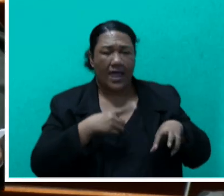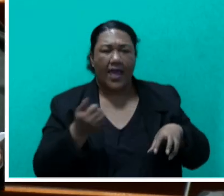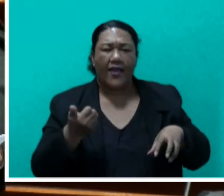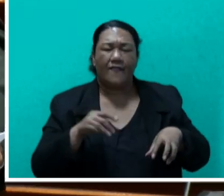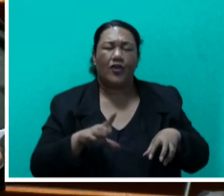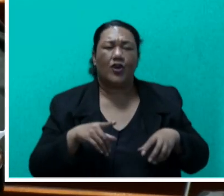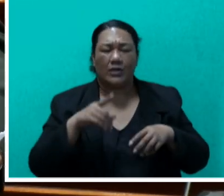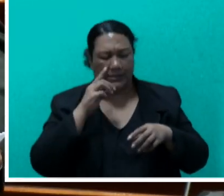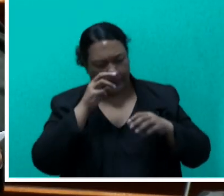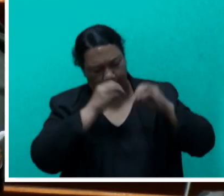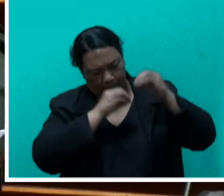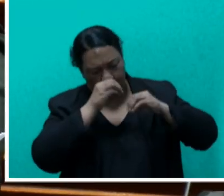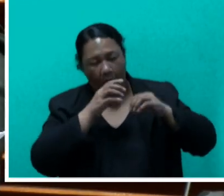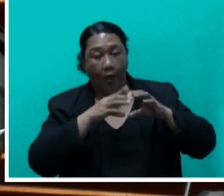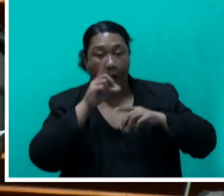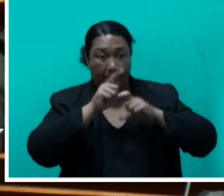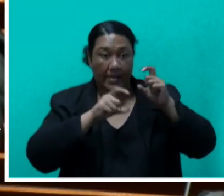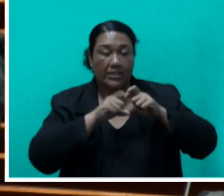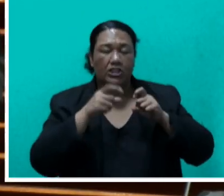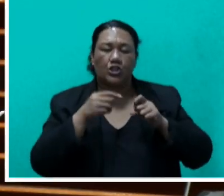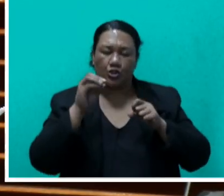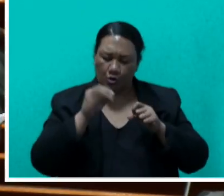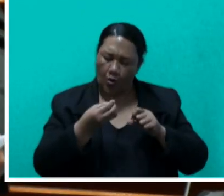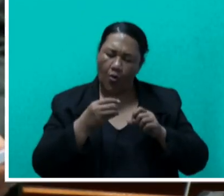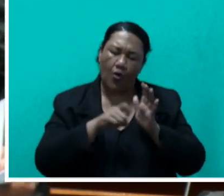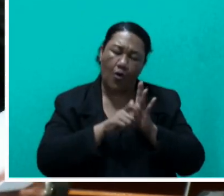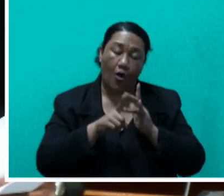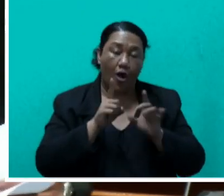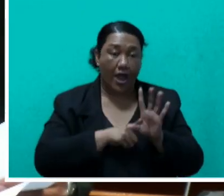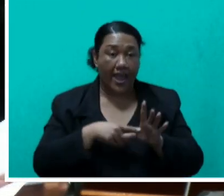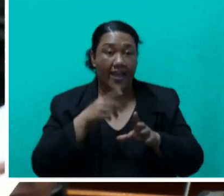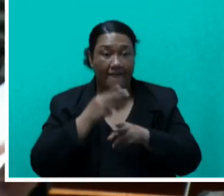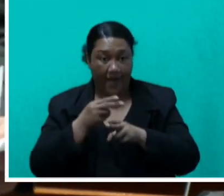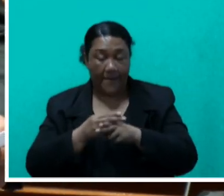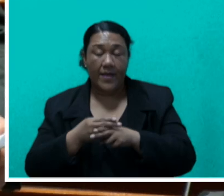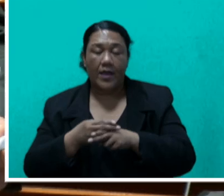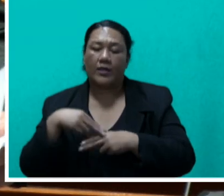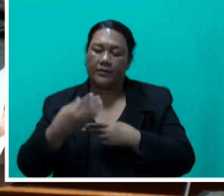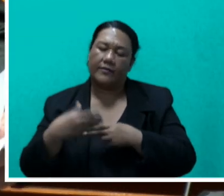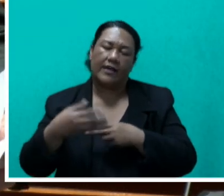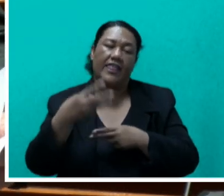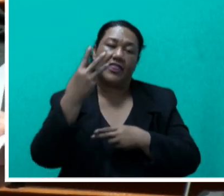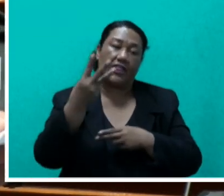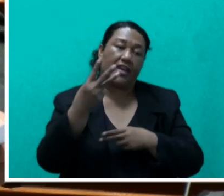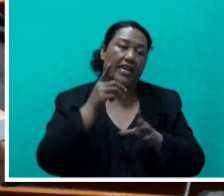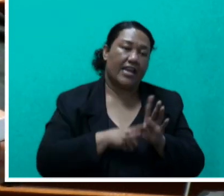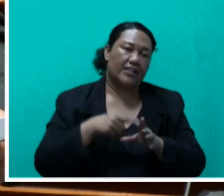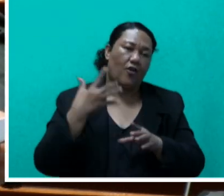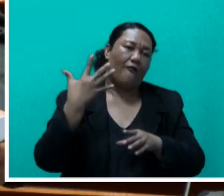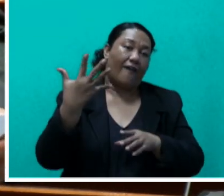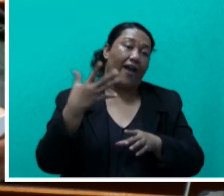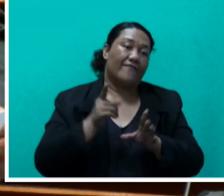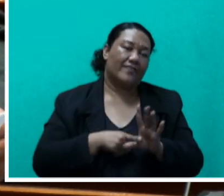sustainability. Thus, all our rural farming communities will be incubated in the next 3 to 5 years to ensure their